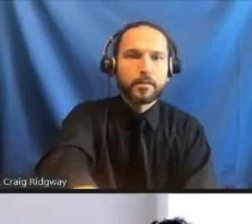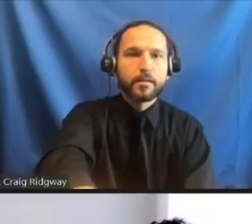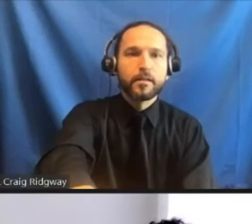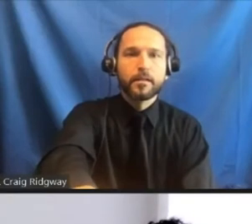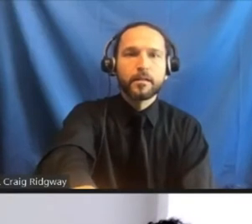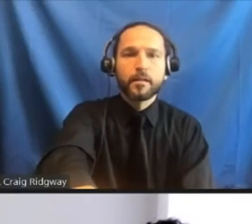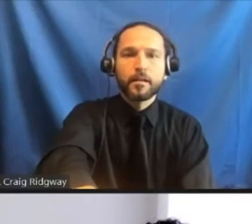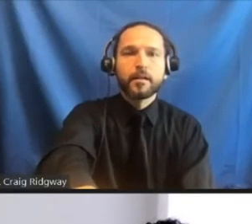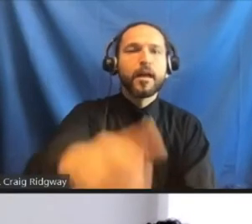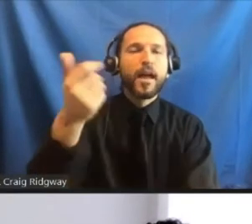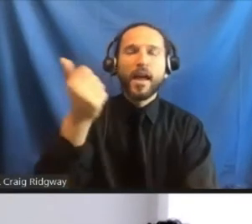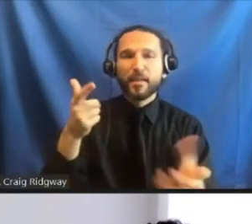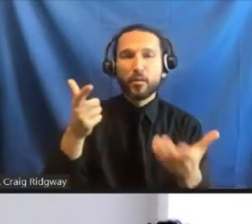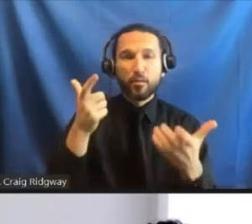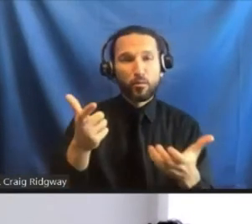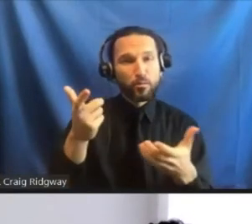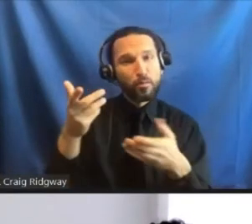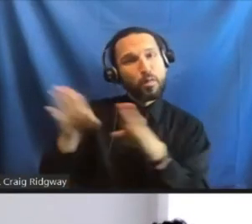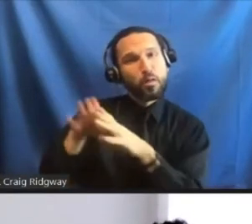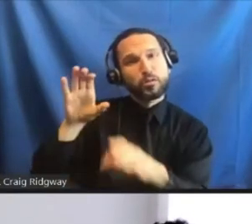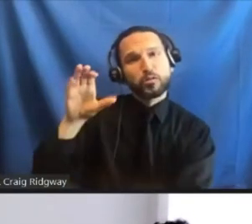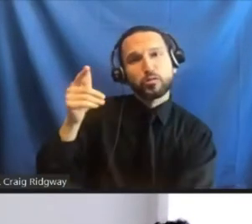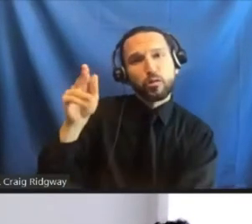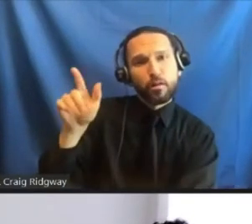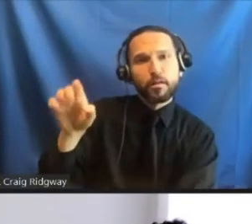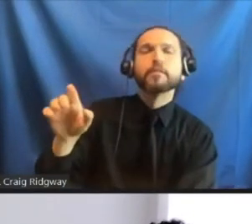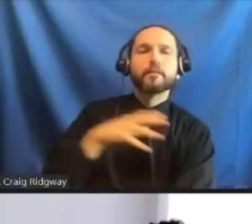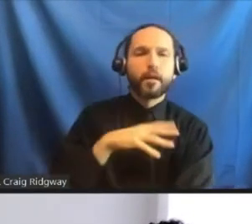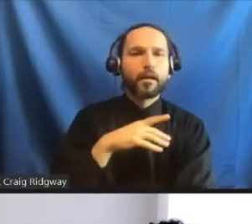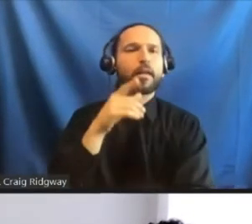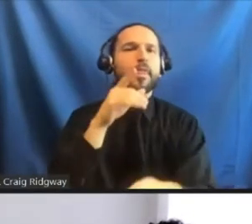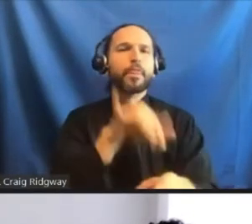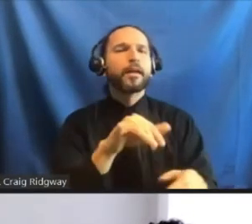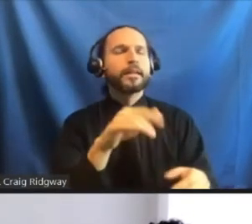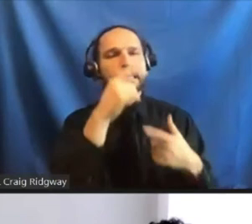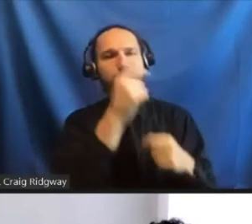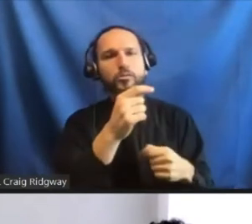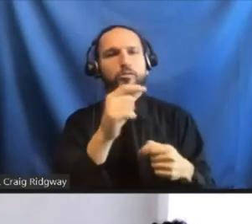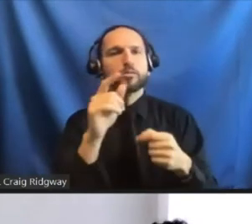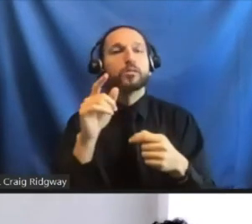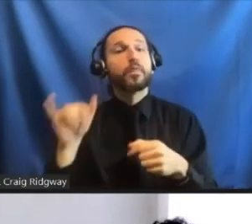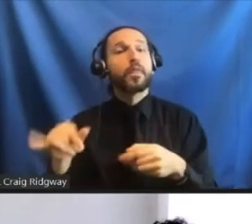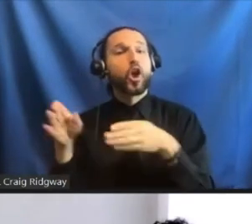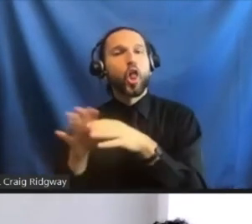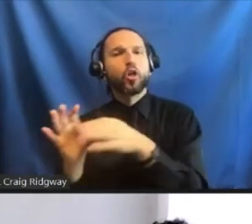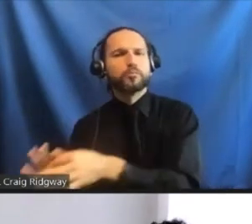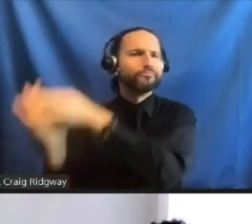interesting that some of the closing thoughts also equal the opening thoughts that I shared in my